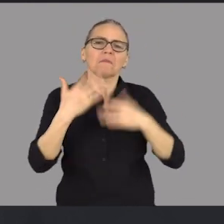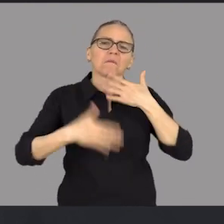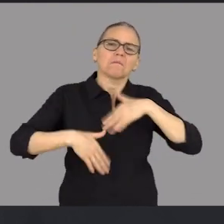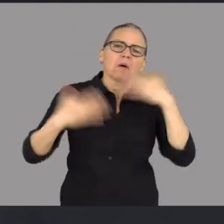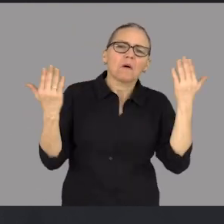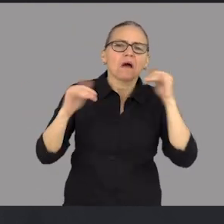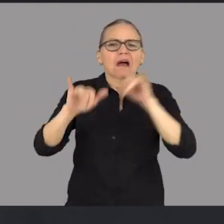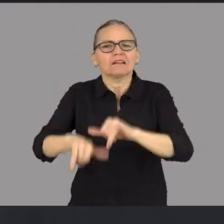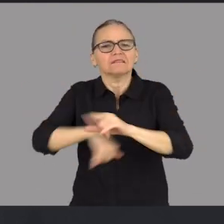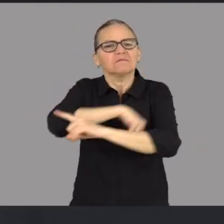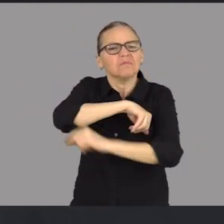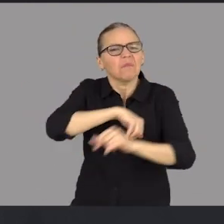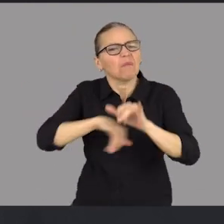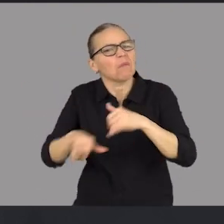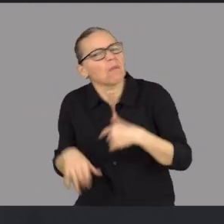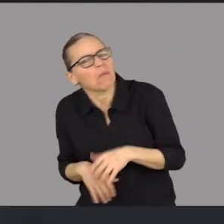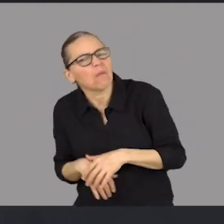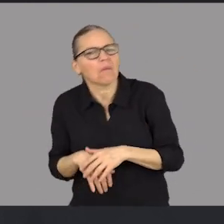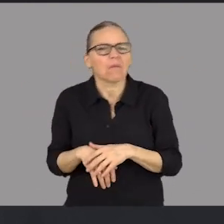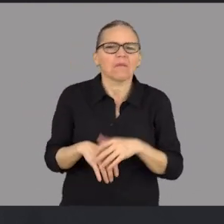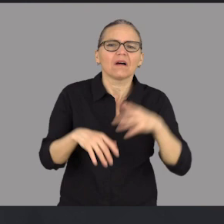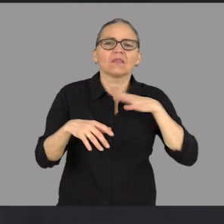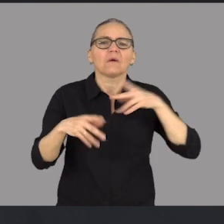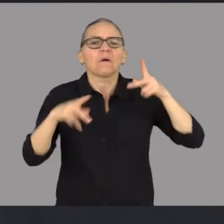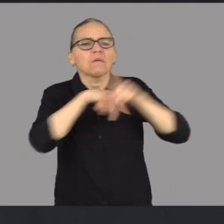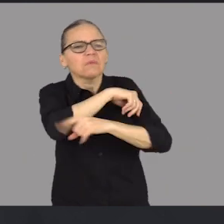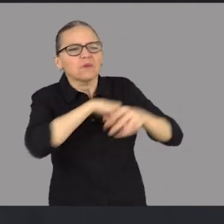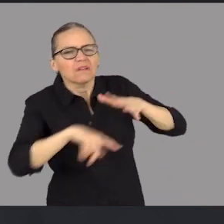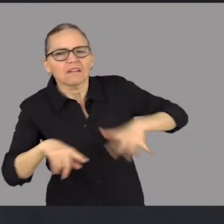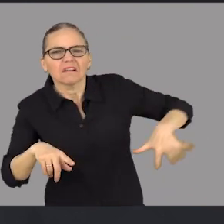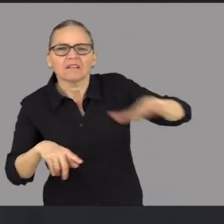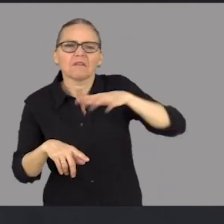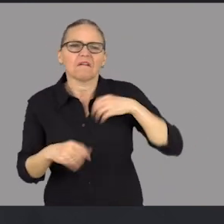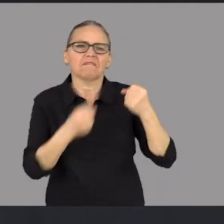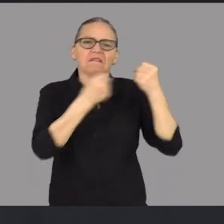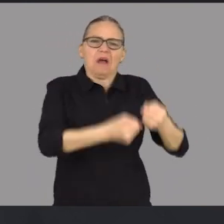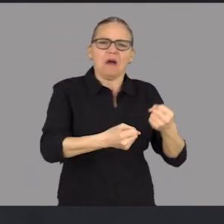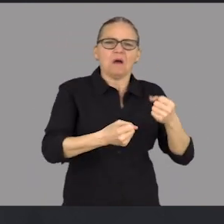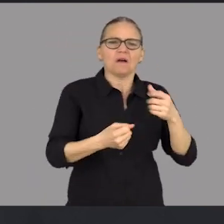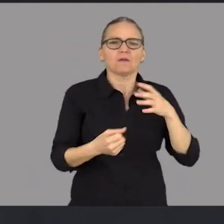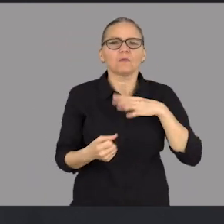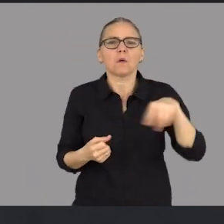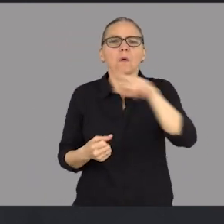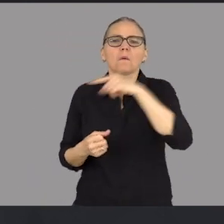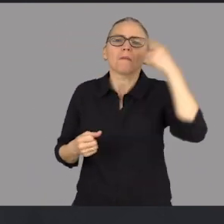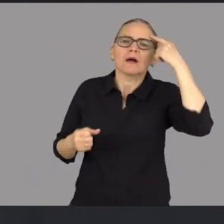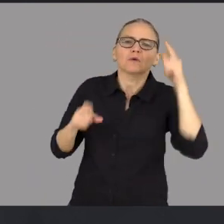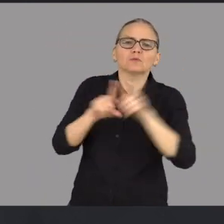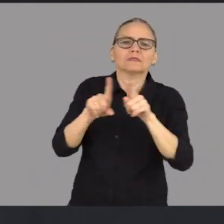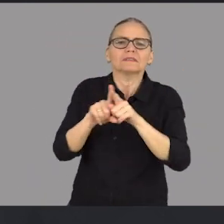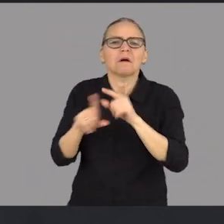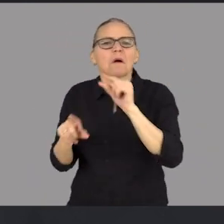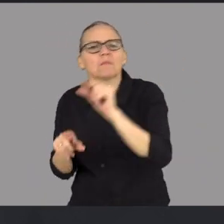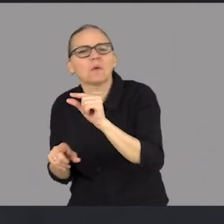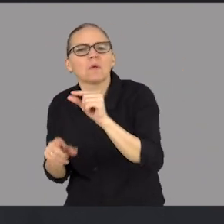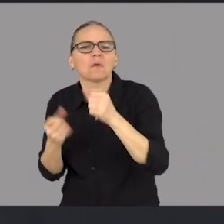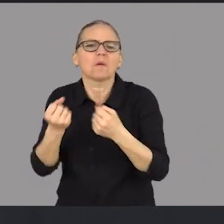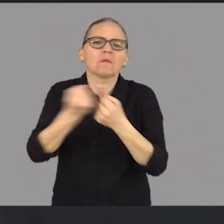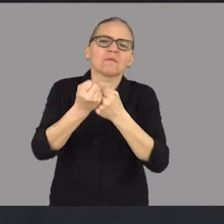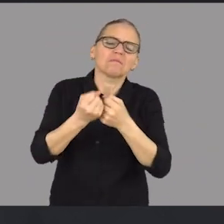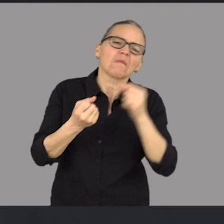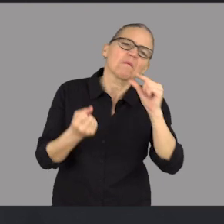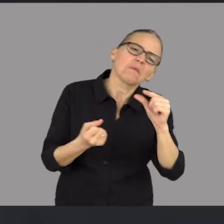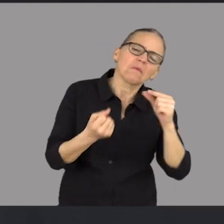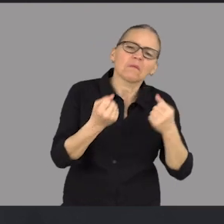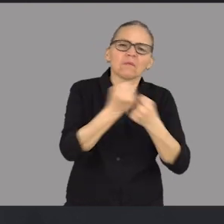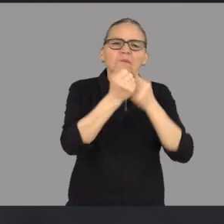The employee you'll be accommodating, and they won't be as good as the other employees. And I think, just like all